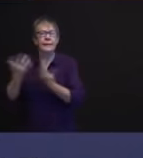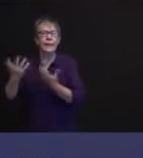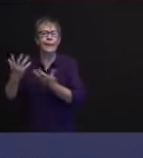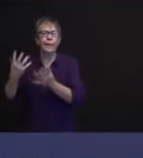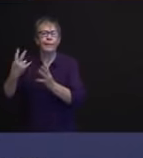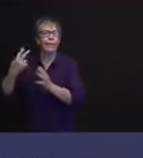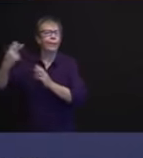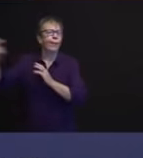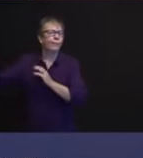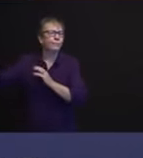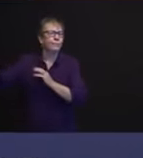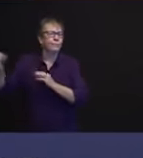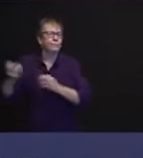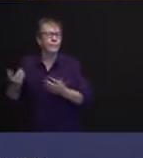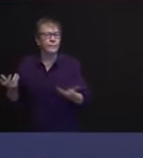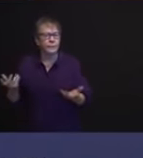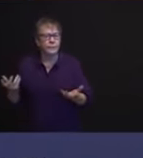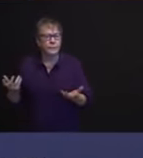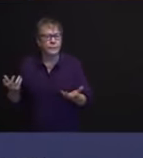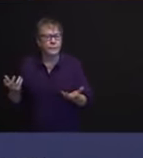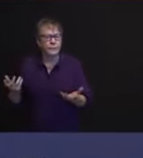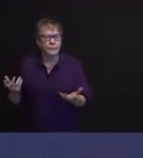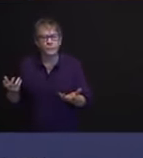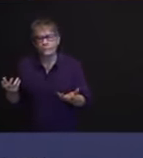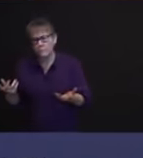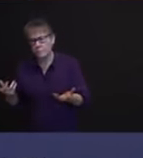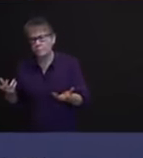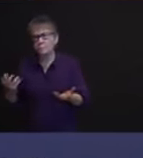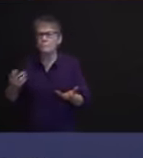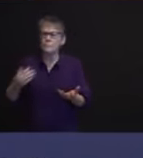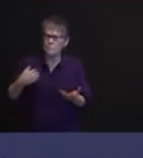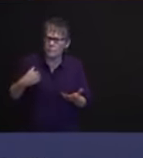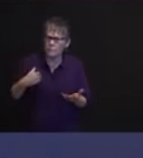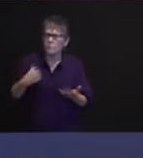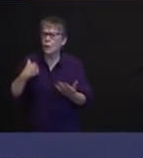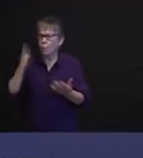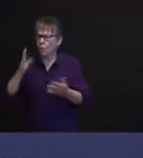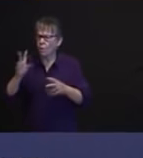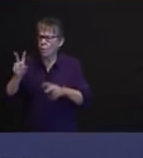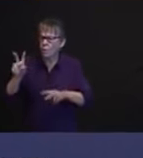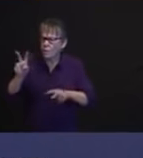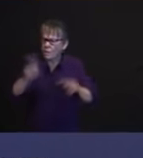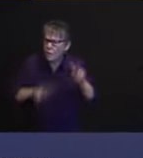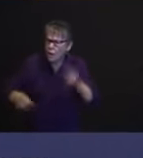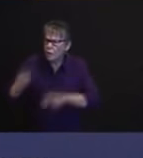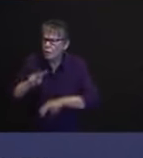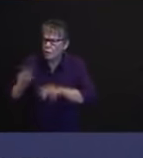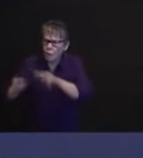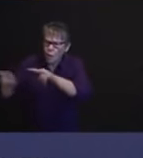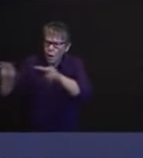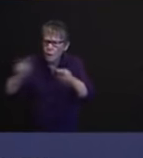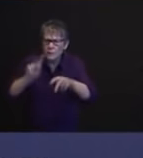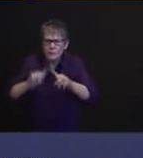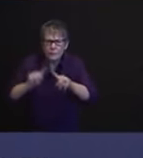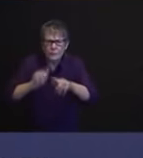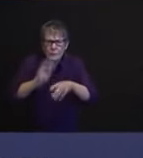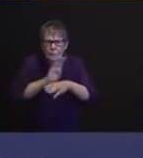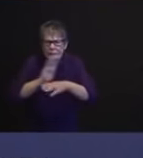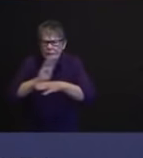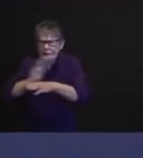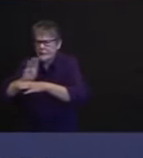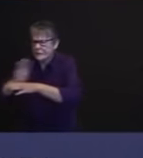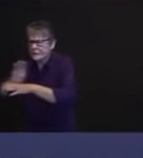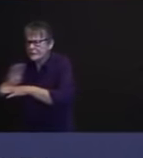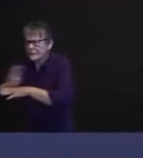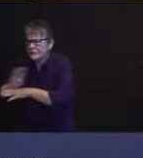us. And we continue to monitor that, trust me, but that story was sickening as a